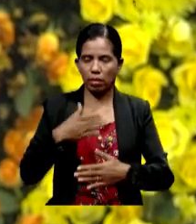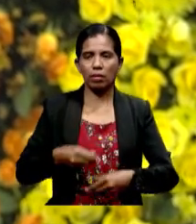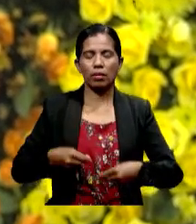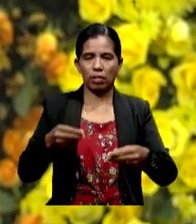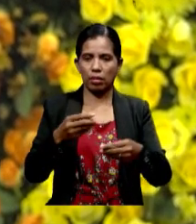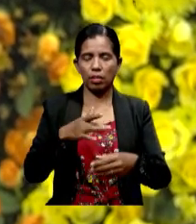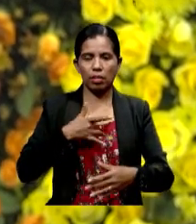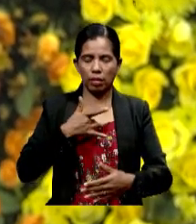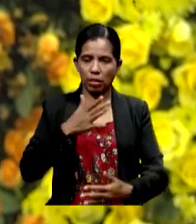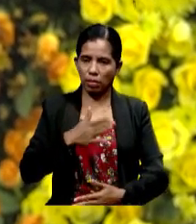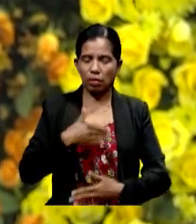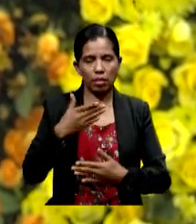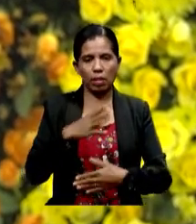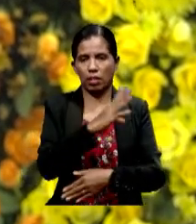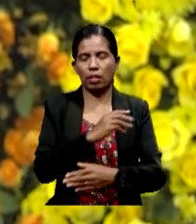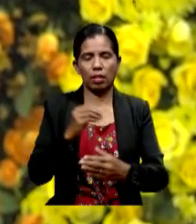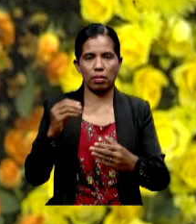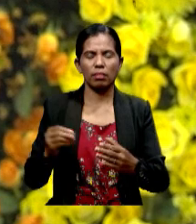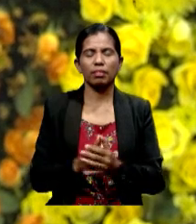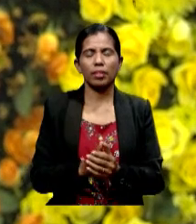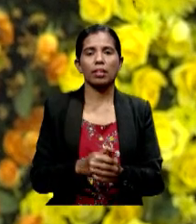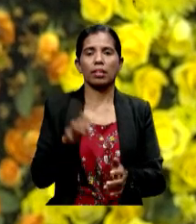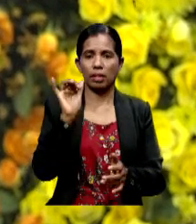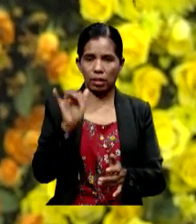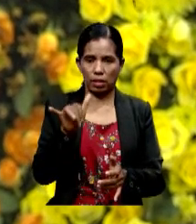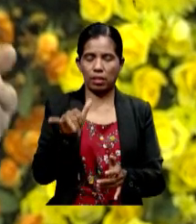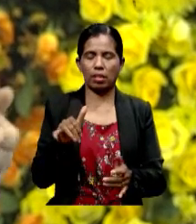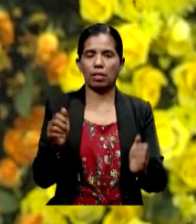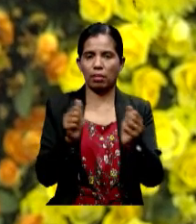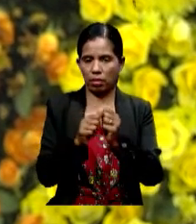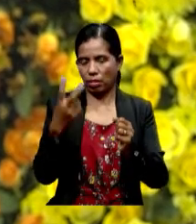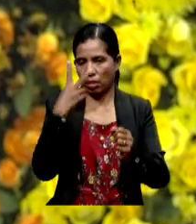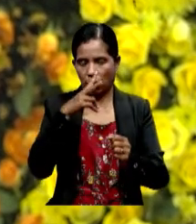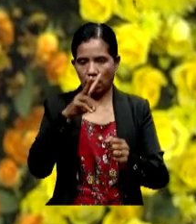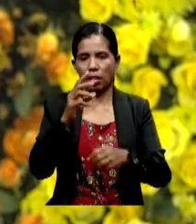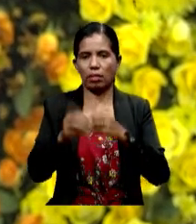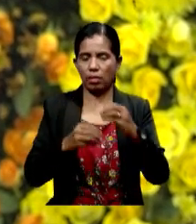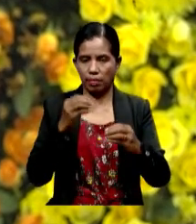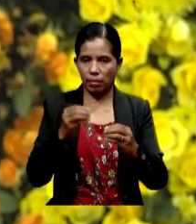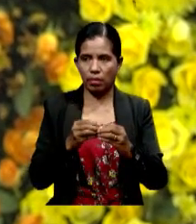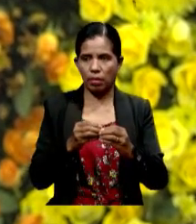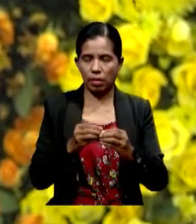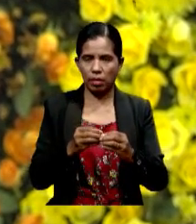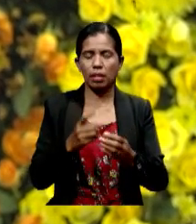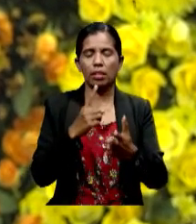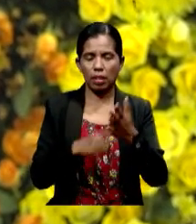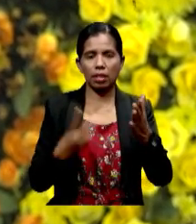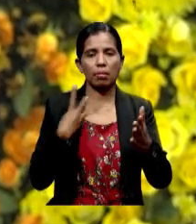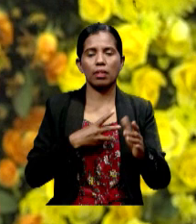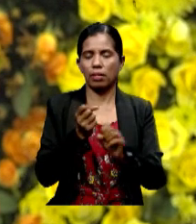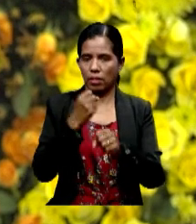President has agreed to look at how to strengthen